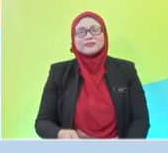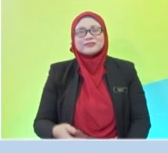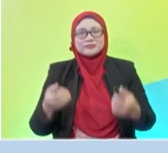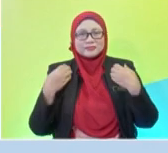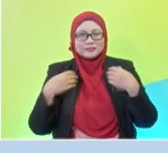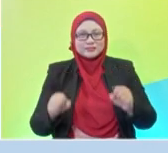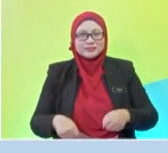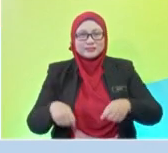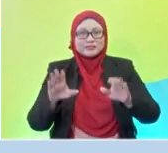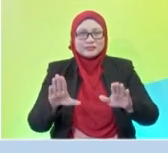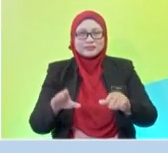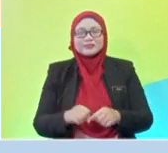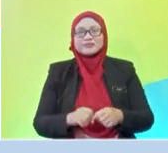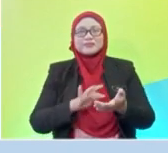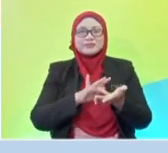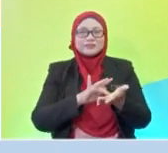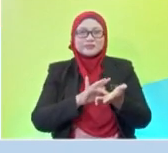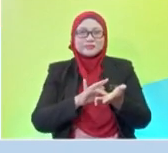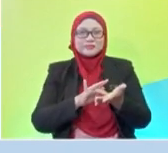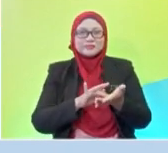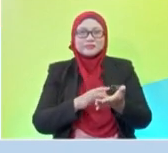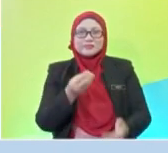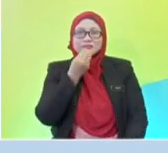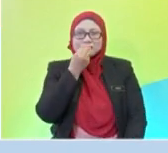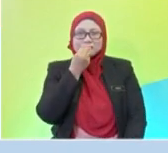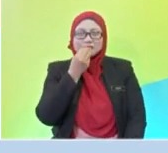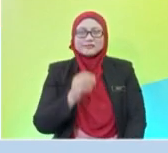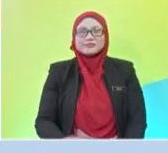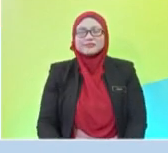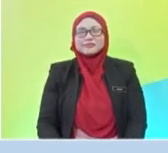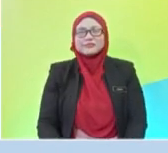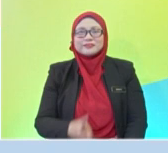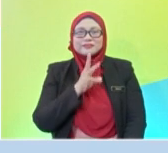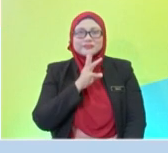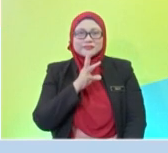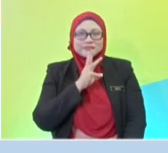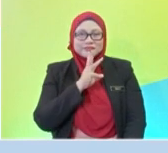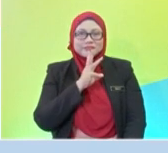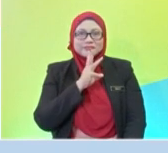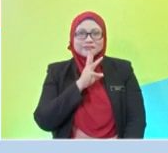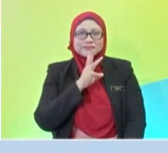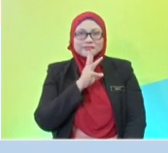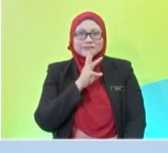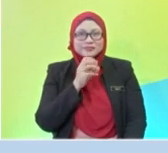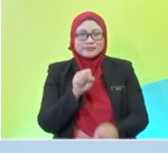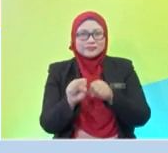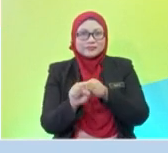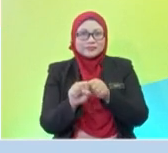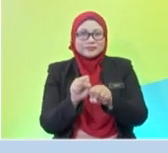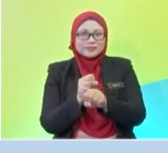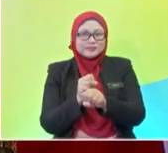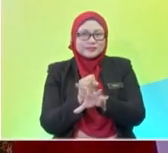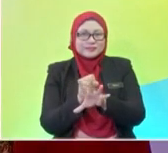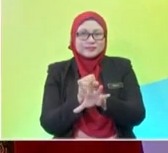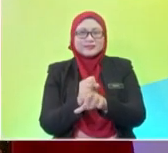Blankets. Blanket? Some medicines. Medicine. Some food. I see. Water supply. Torchlights. Right. Okay. And